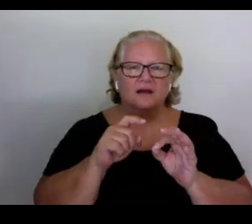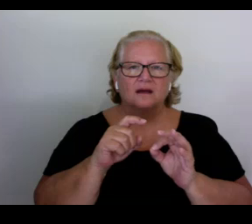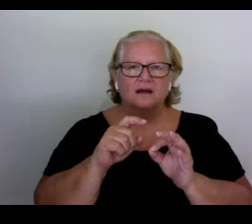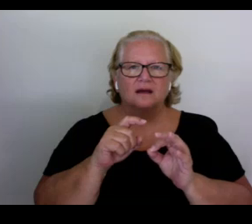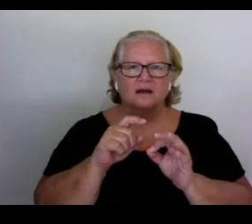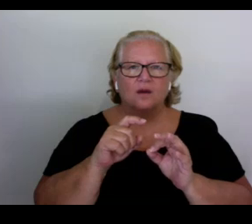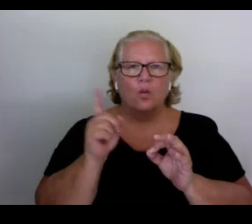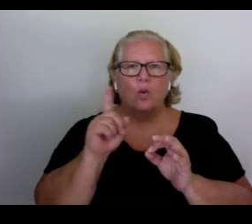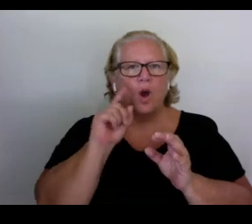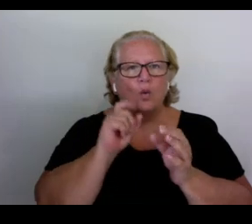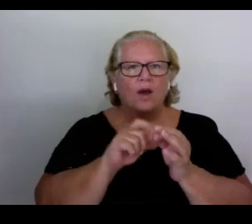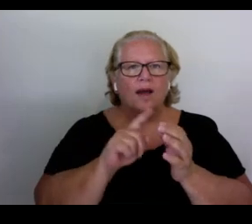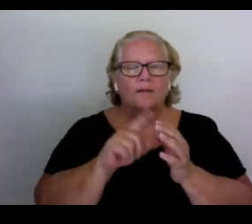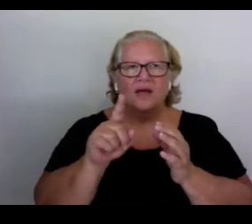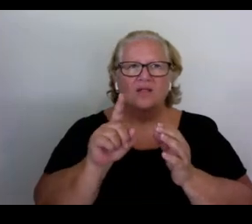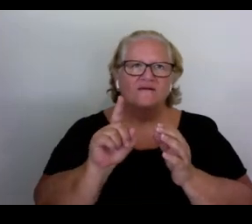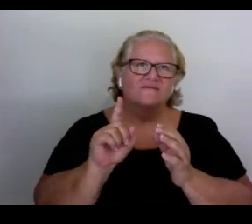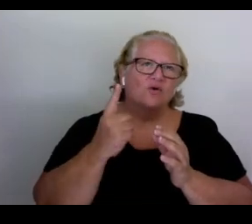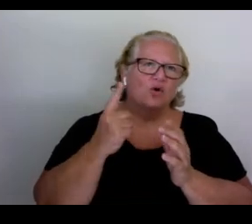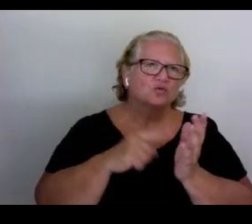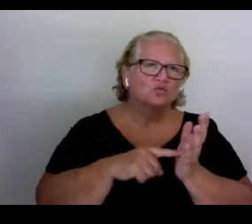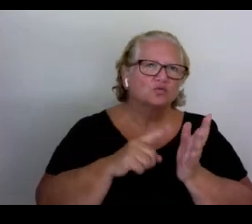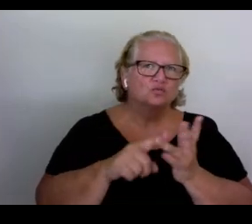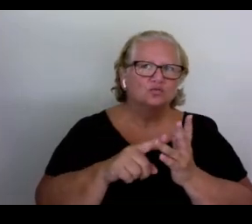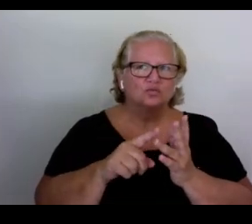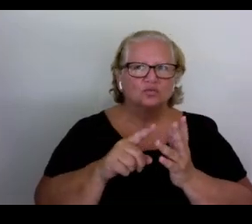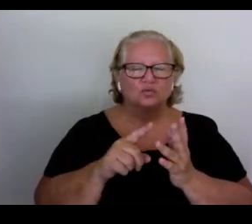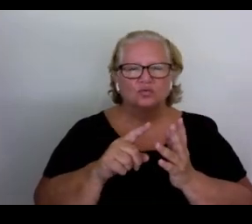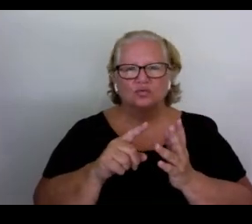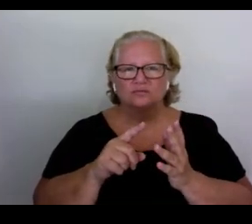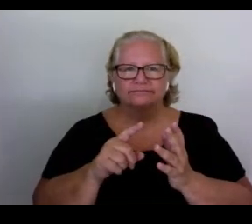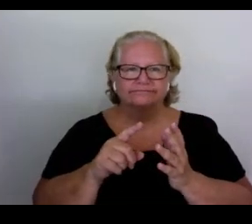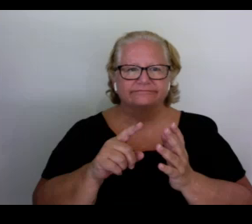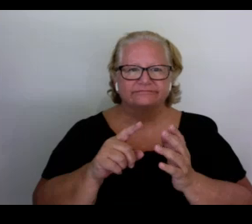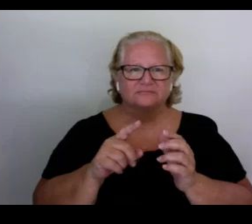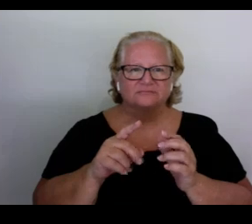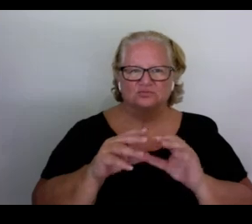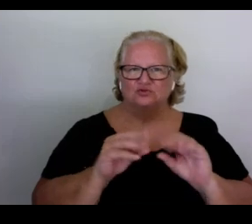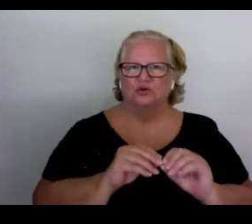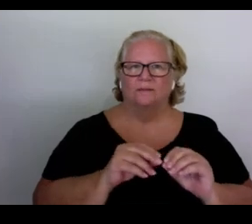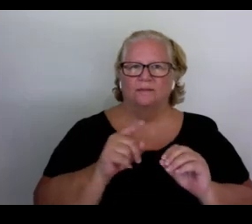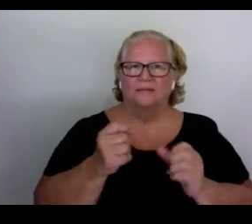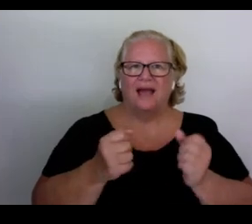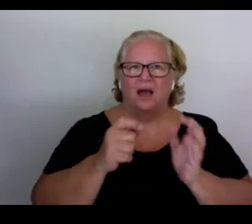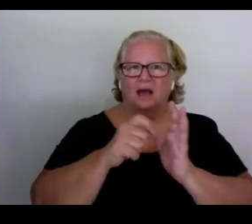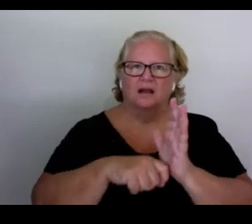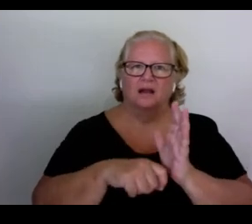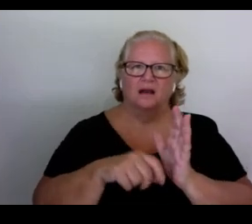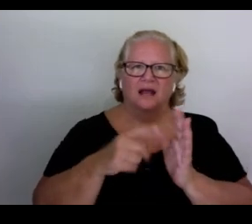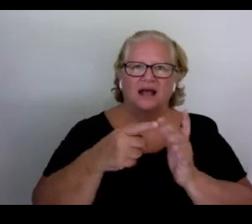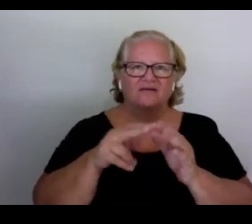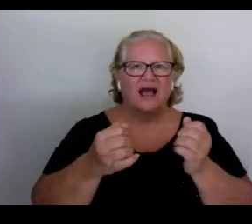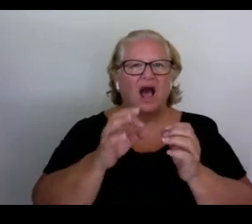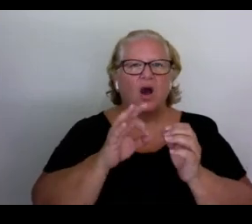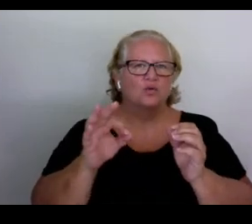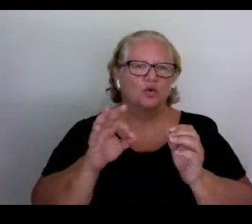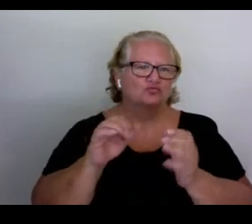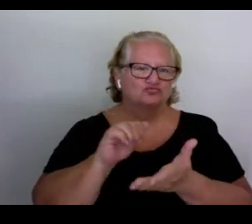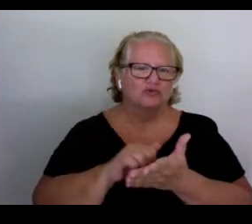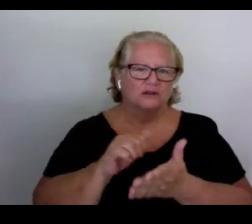would be the first step in backing out of a private motor vehicle purchase in the case of the car not being fit for purpose?